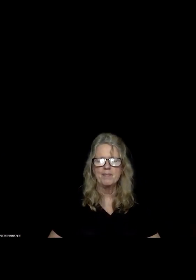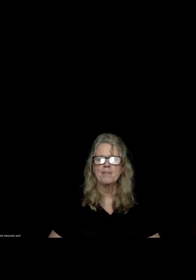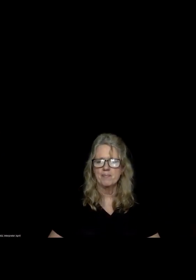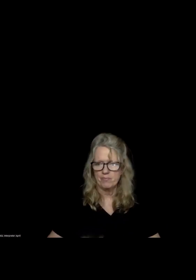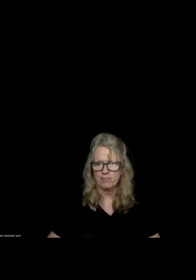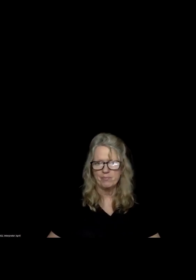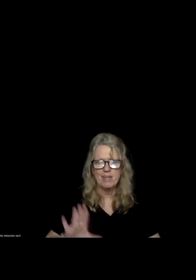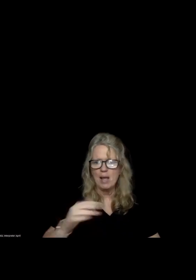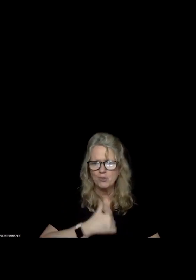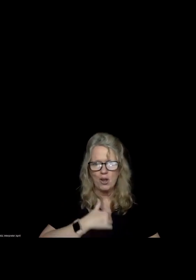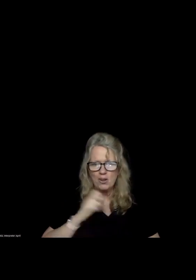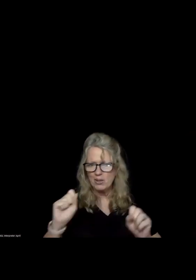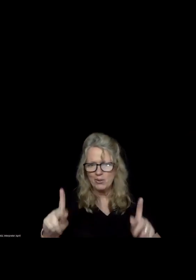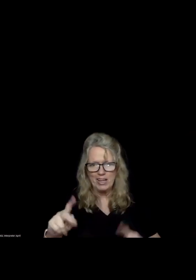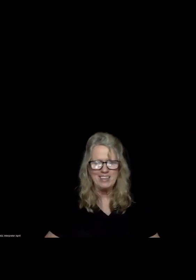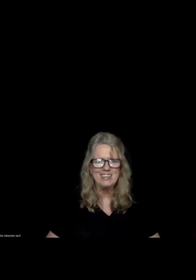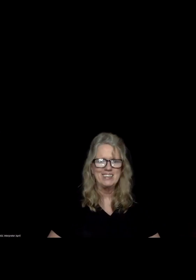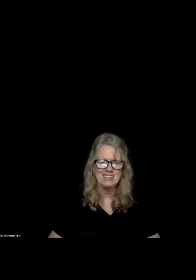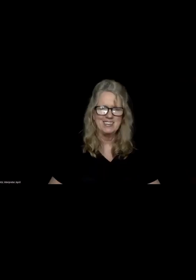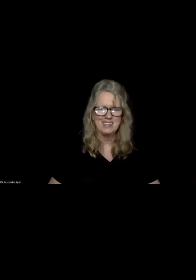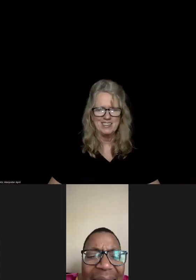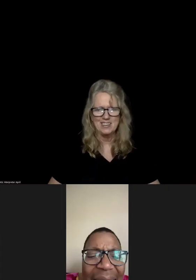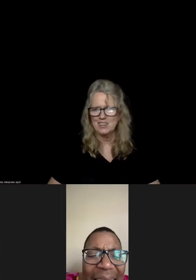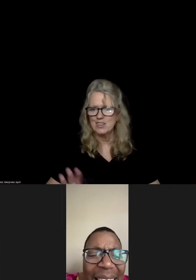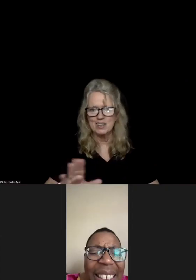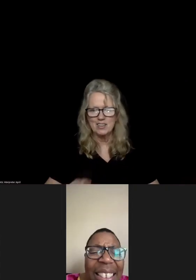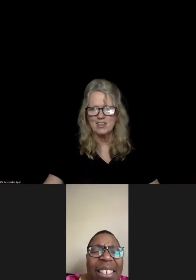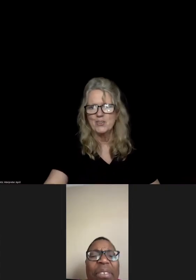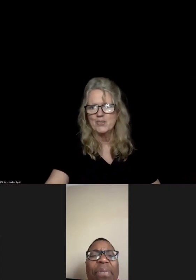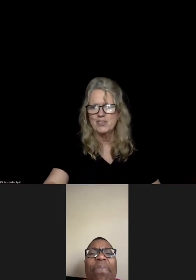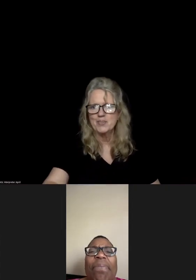okay, sorry. Let's see.